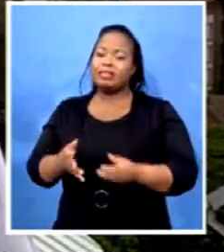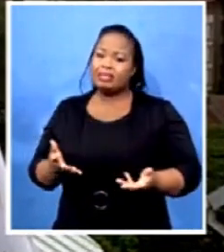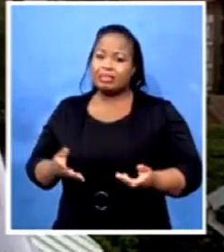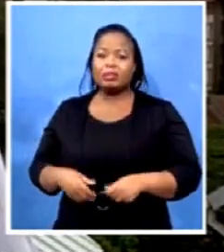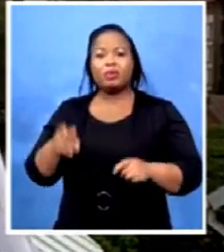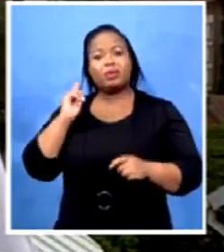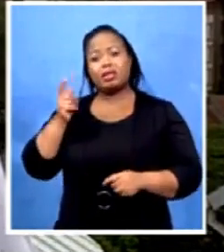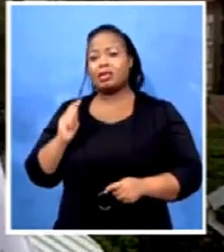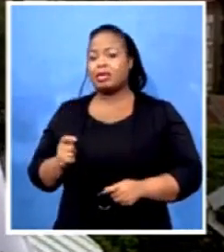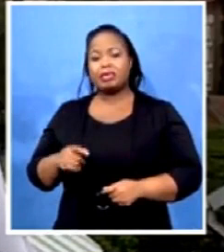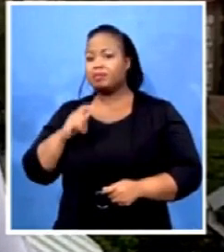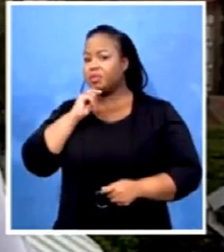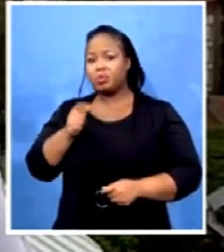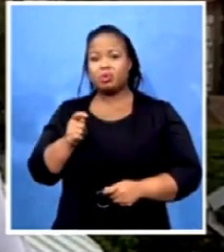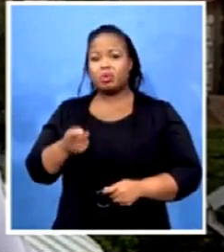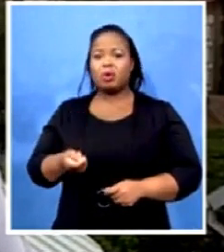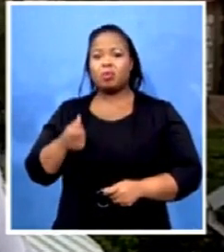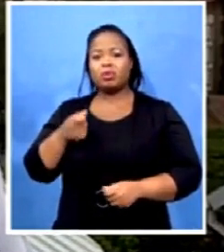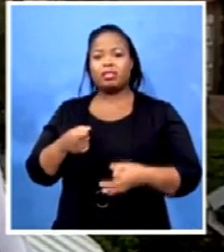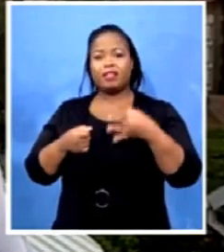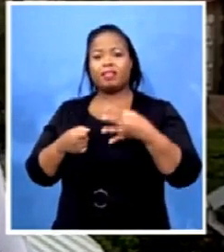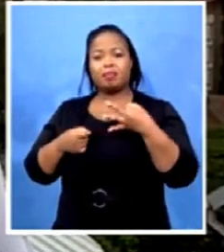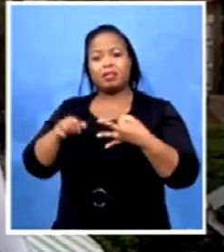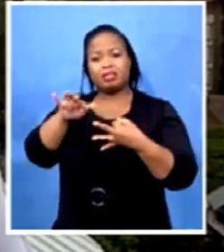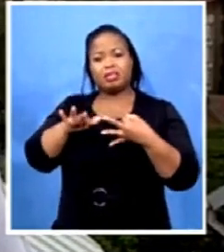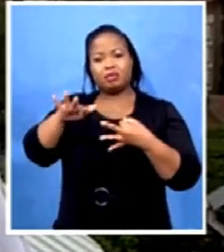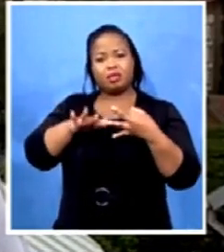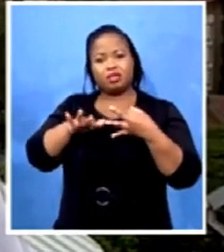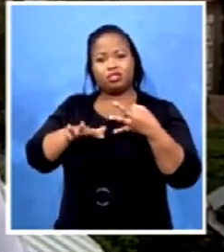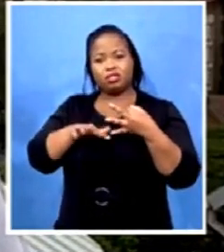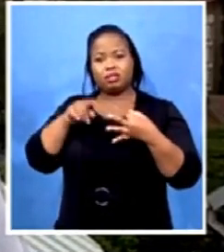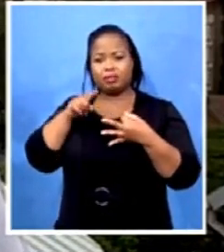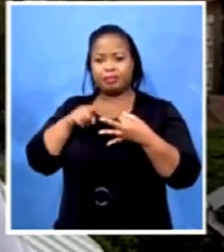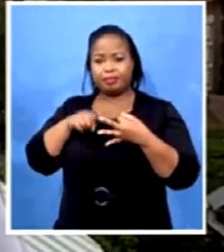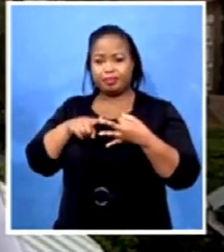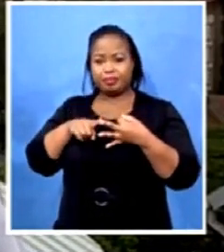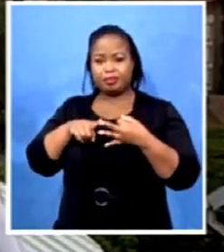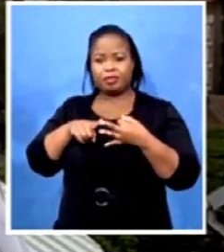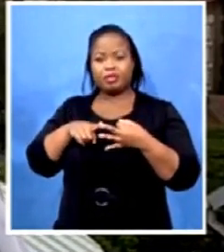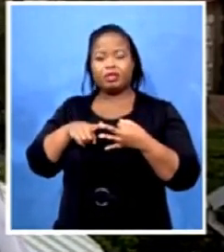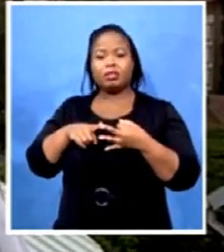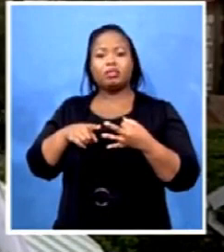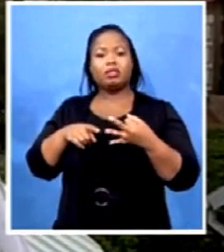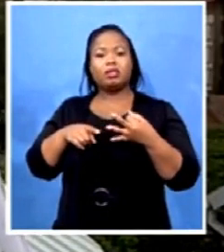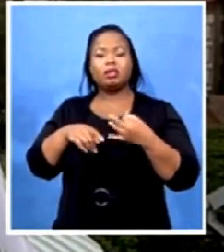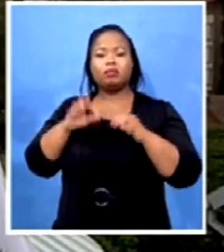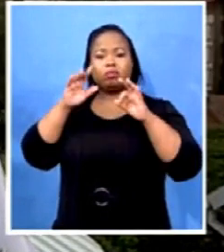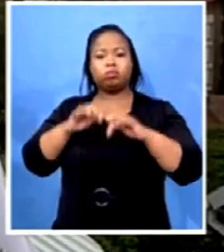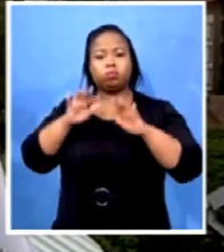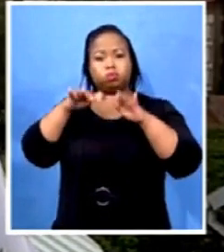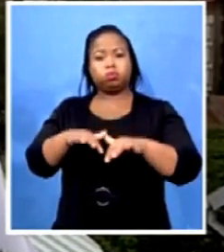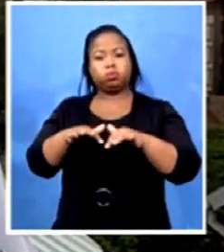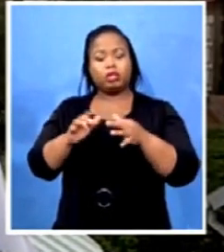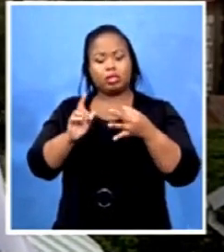triple situation. Lives, locust on the one hand, flooding on the other, and also the food